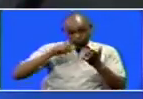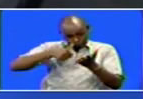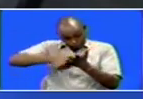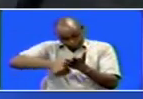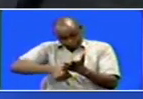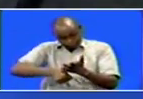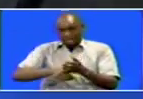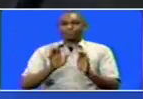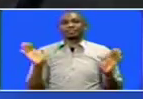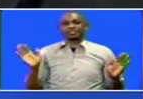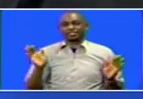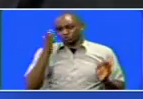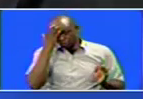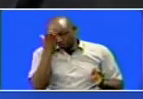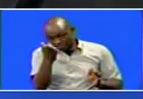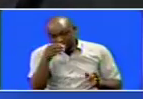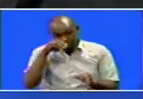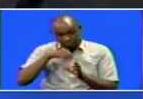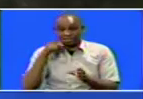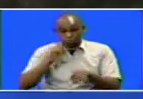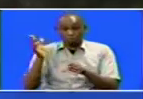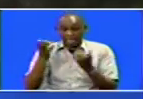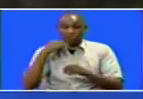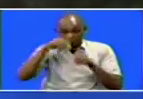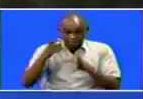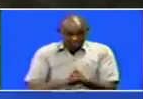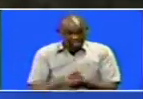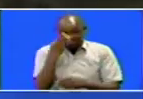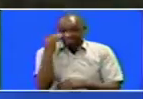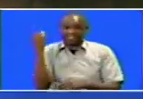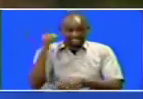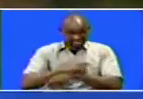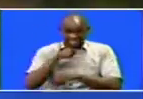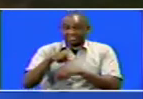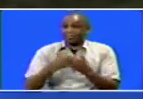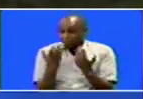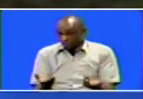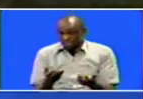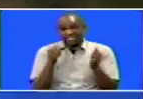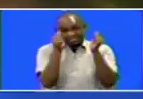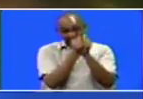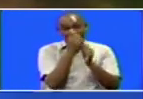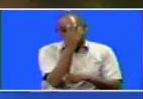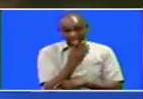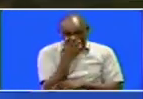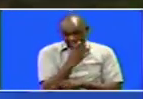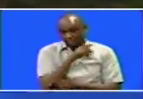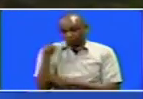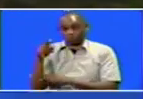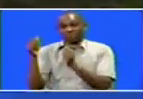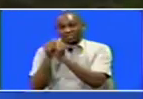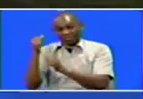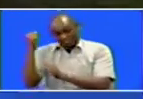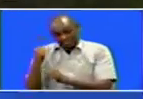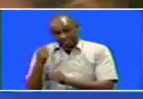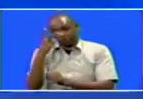data of voters at the polling stations for 30 days, and this will now take place from 10th April to 10th